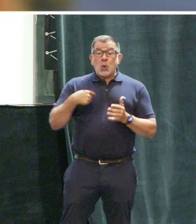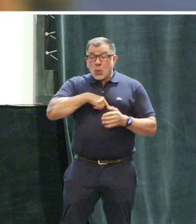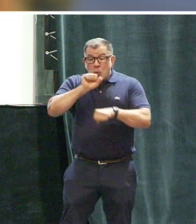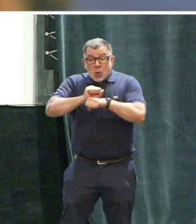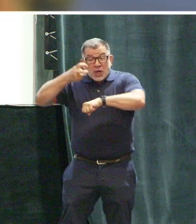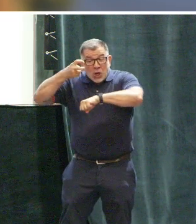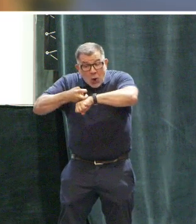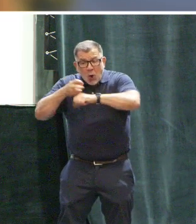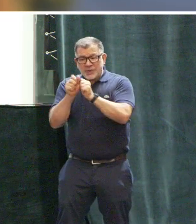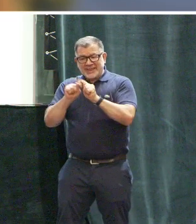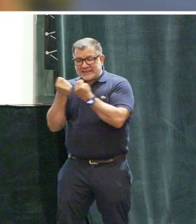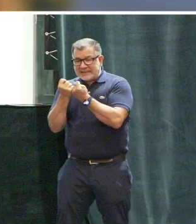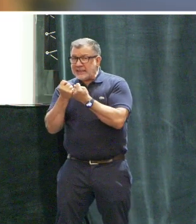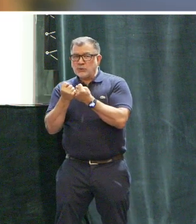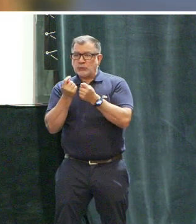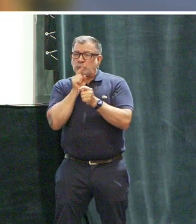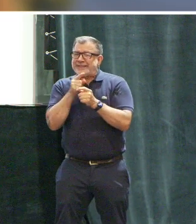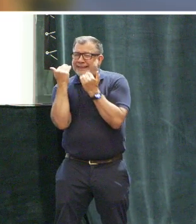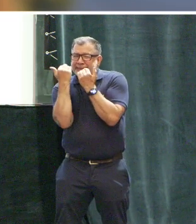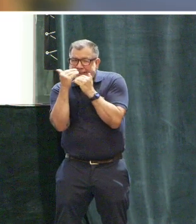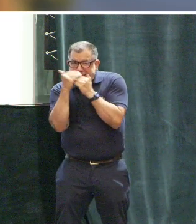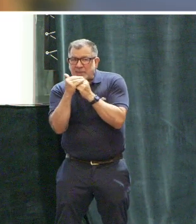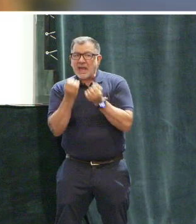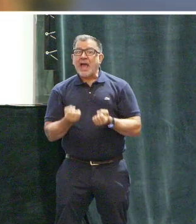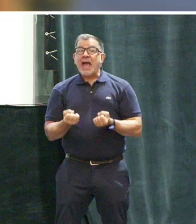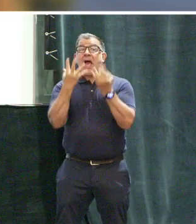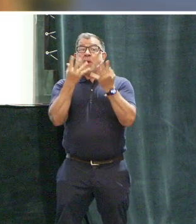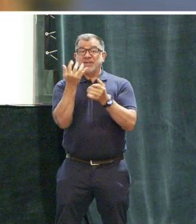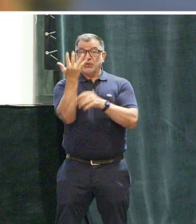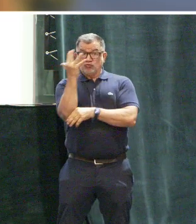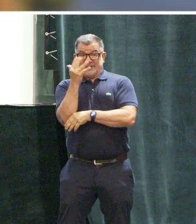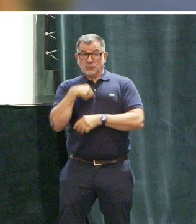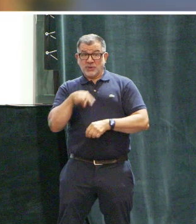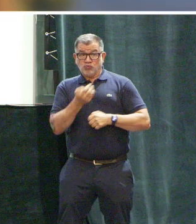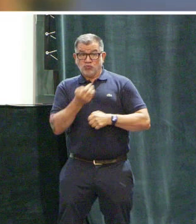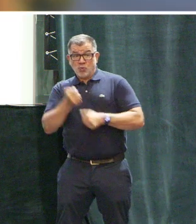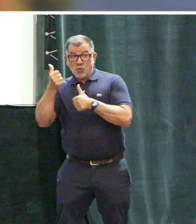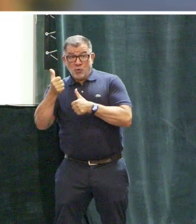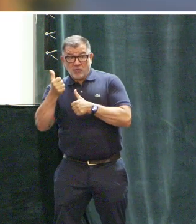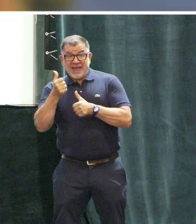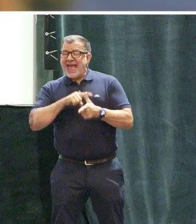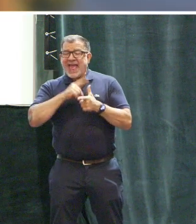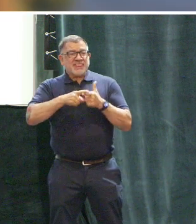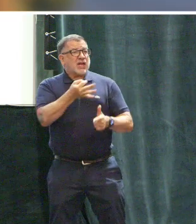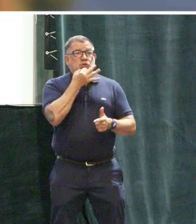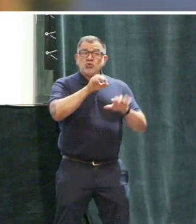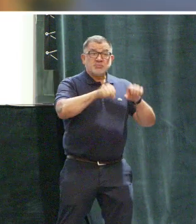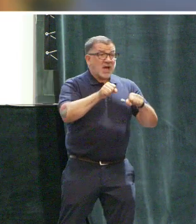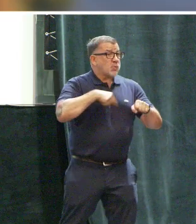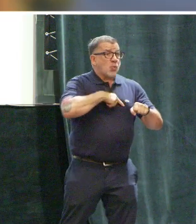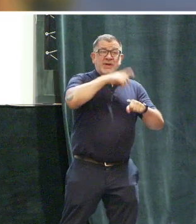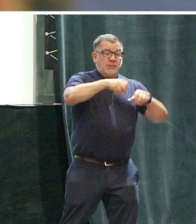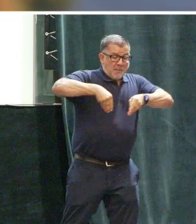to minimize that impact and to remove as few trees as possible and to plant as many trees as possible. We are planting